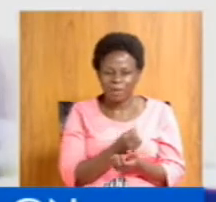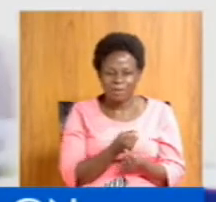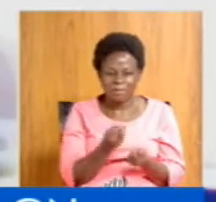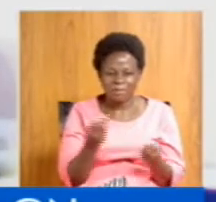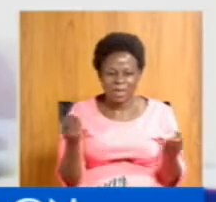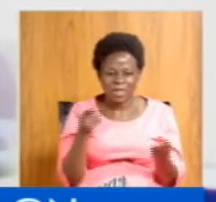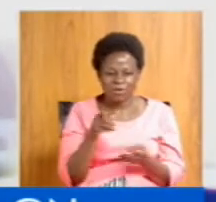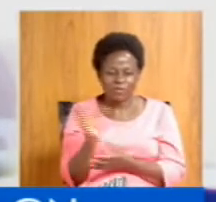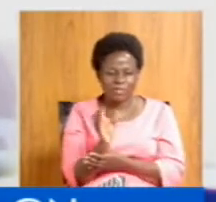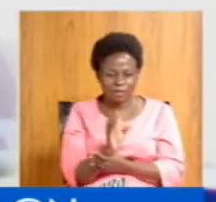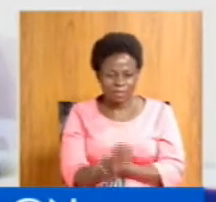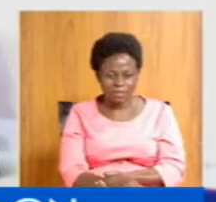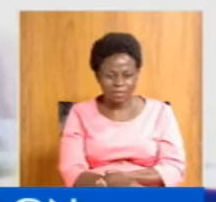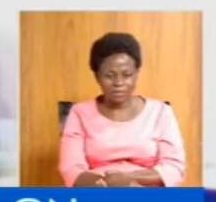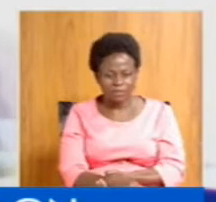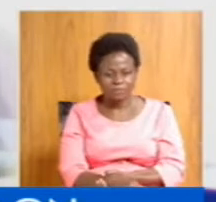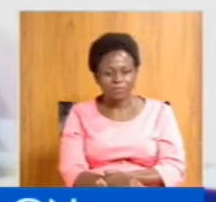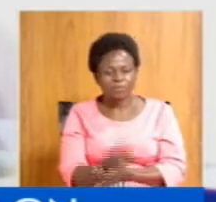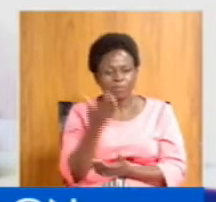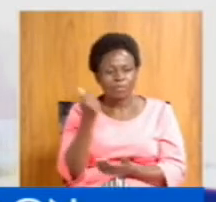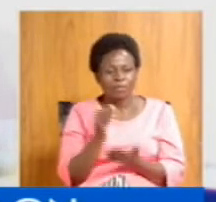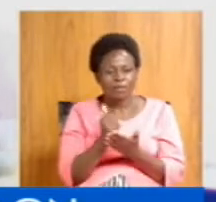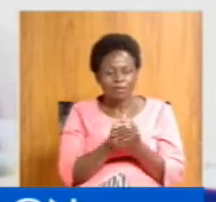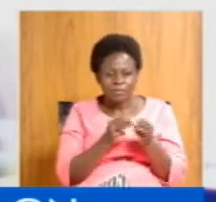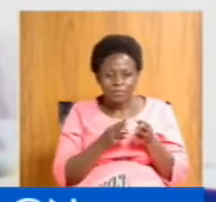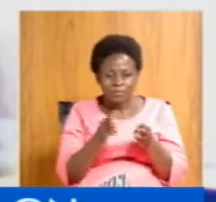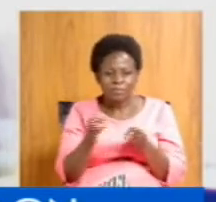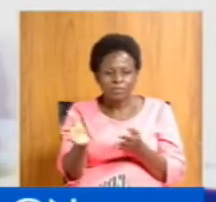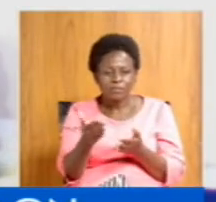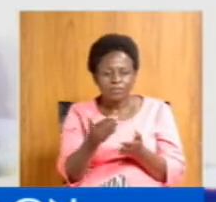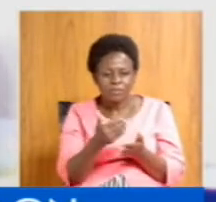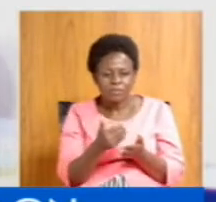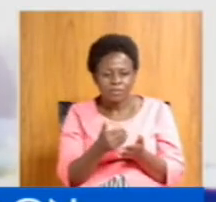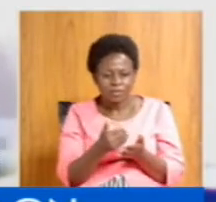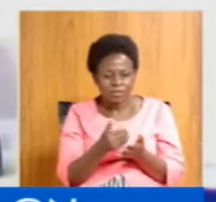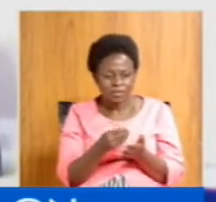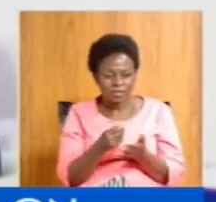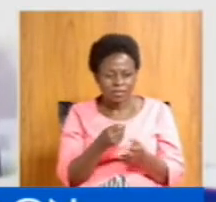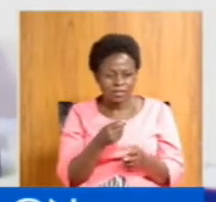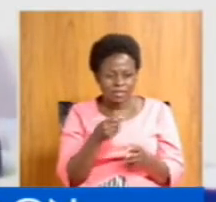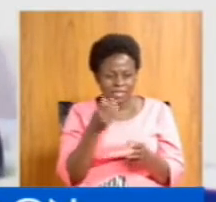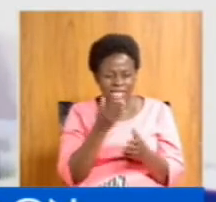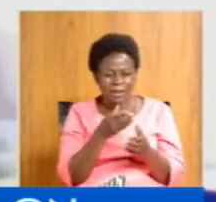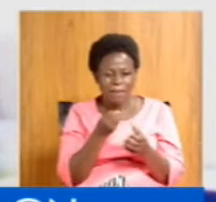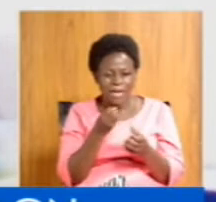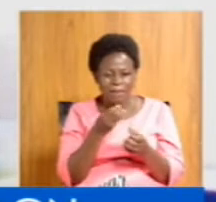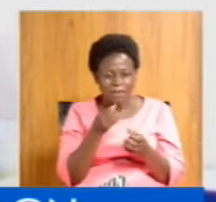many of those companies why because the system of collecting was extreme had so many leakages so